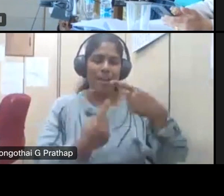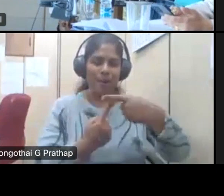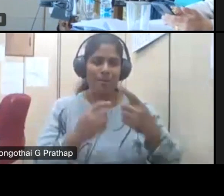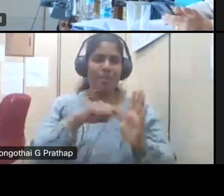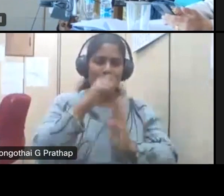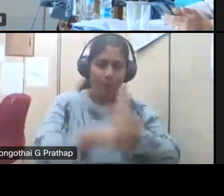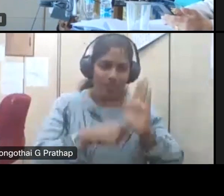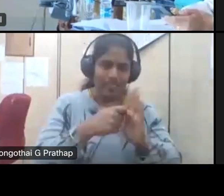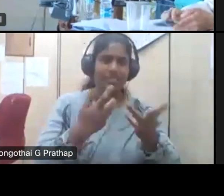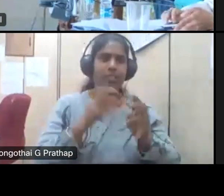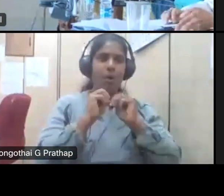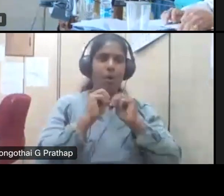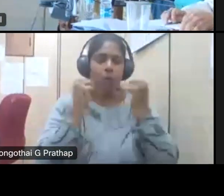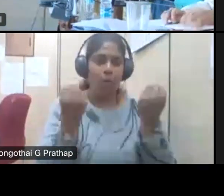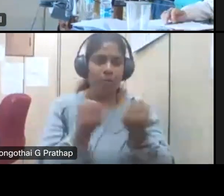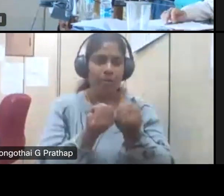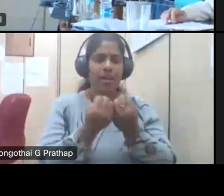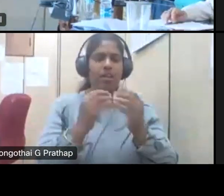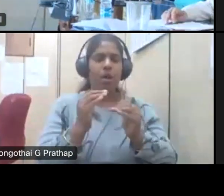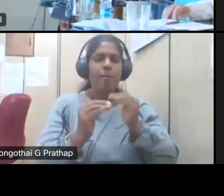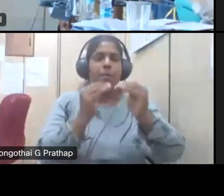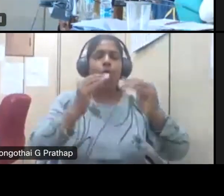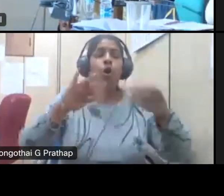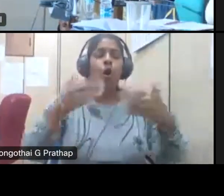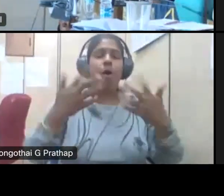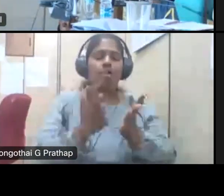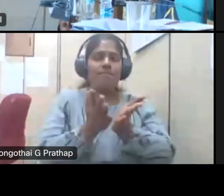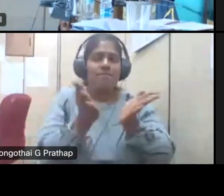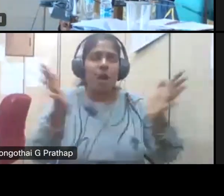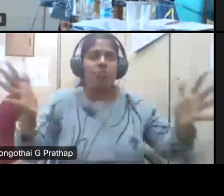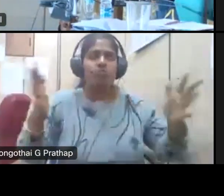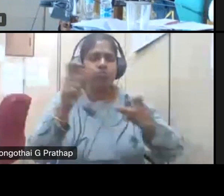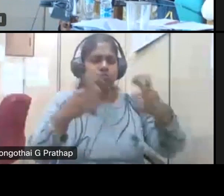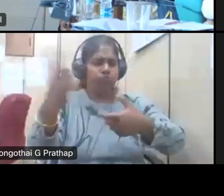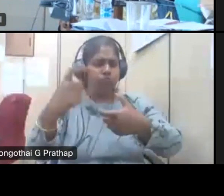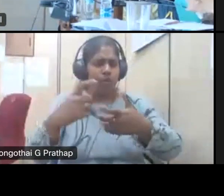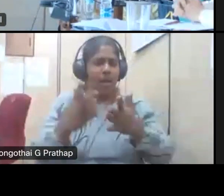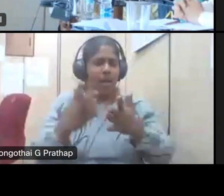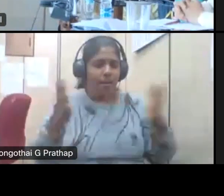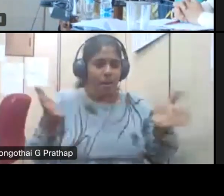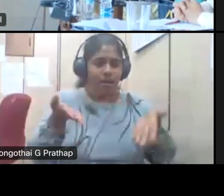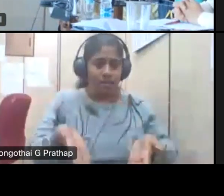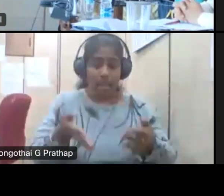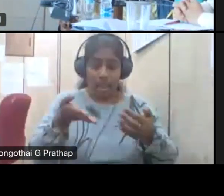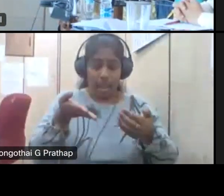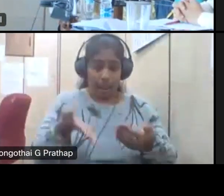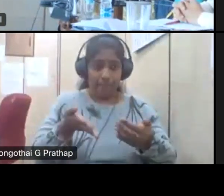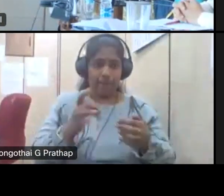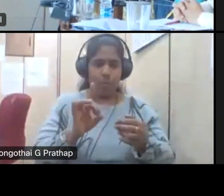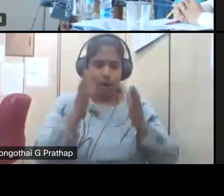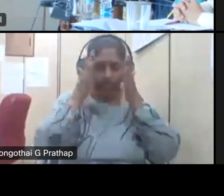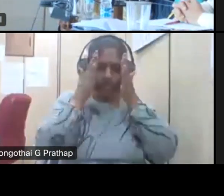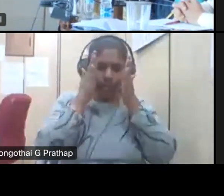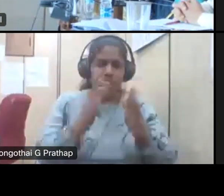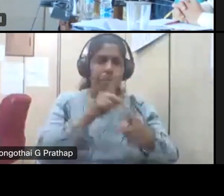be promoting webinars in a big way. And usually till now, the whole focus has been only